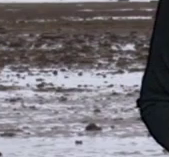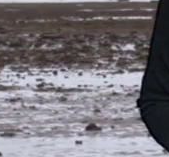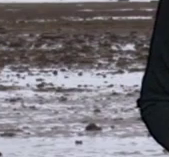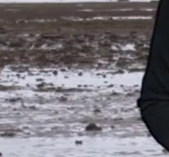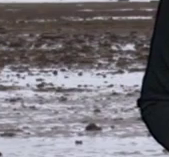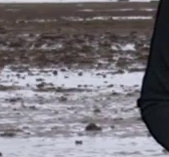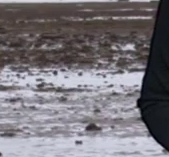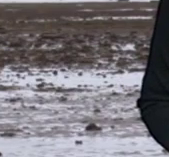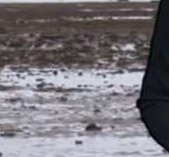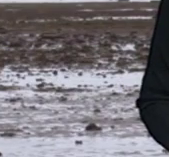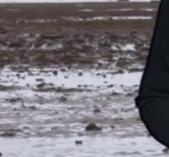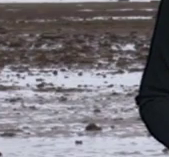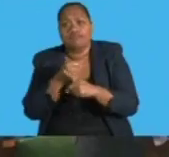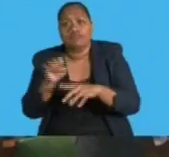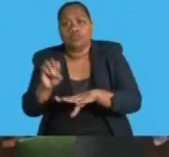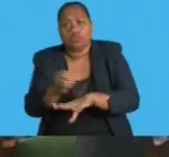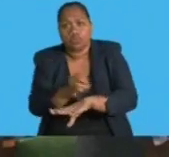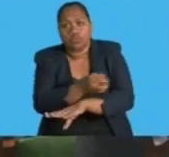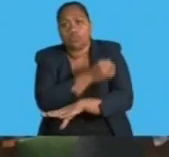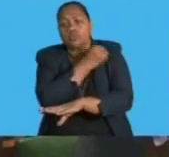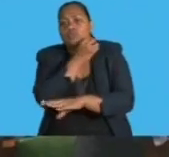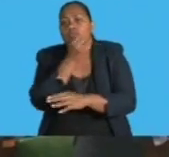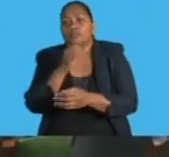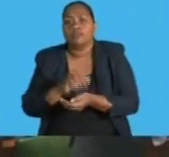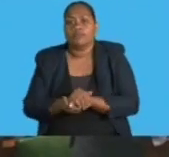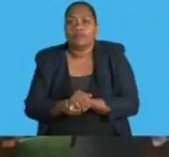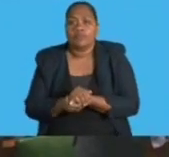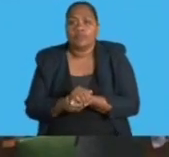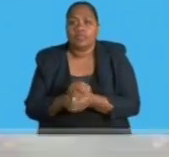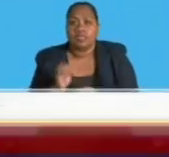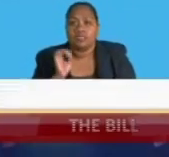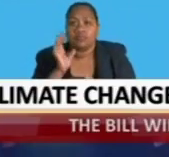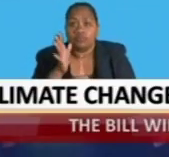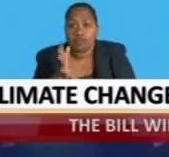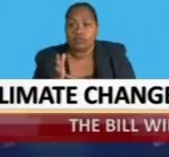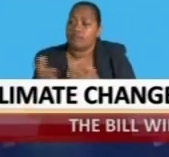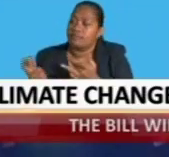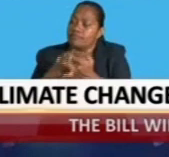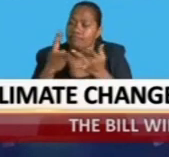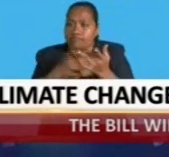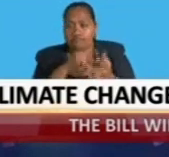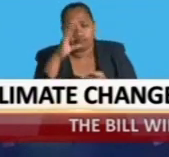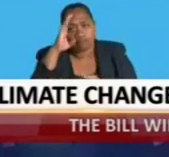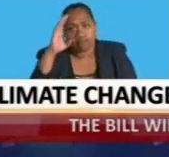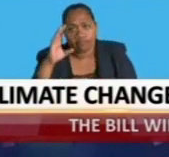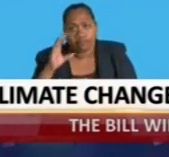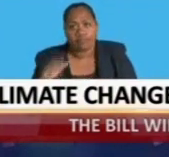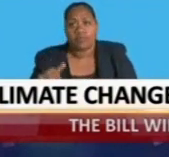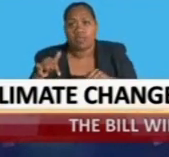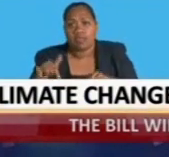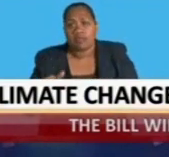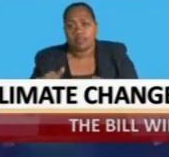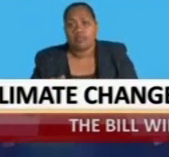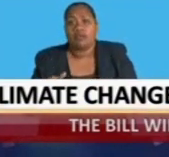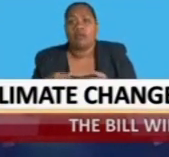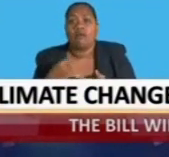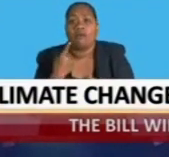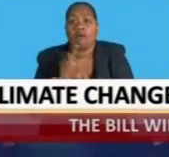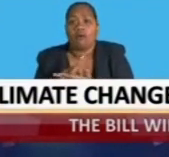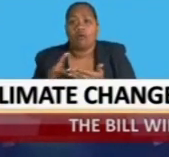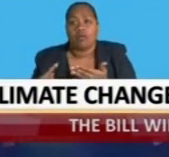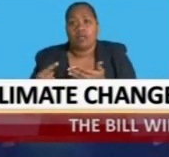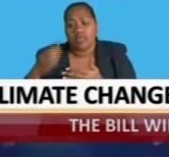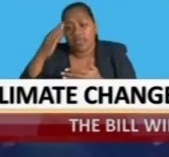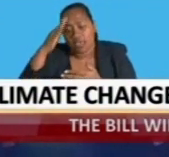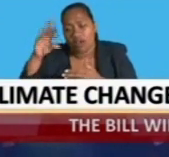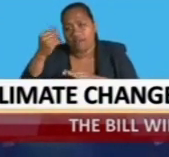Climate Change Act this morning. Sayed Kayum says this important new measure will better prepare Fiji for the challenges we